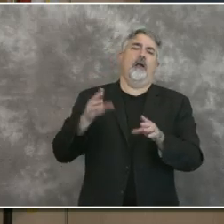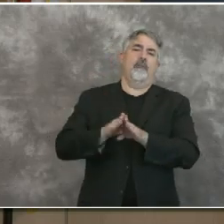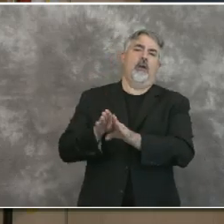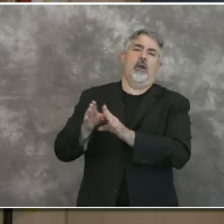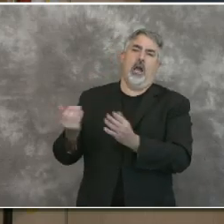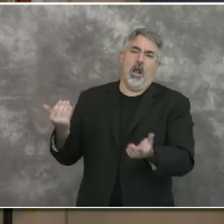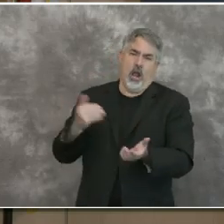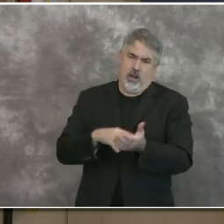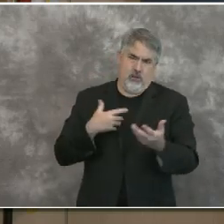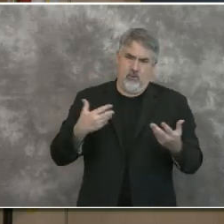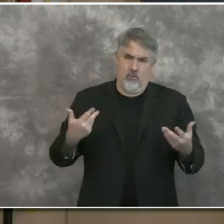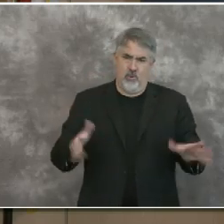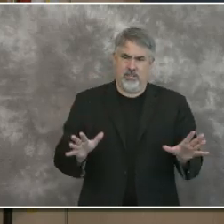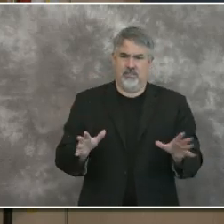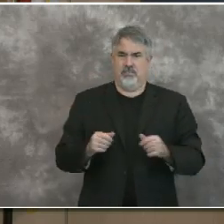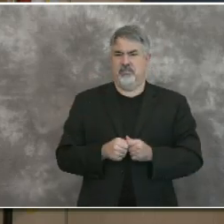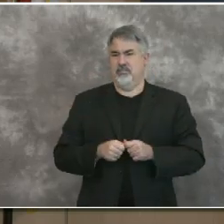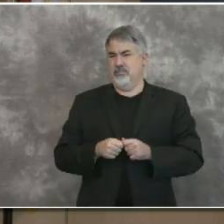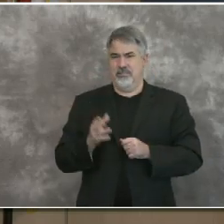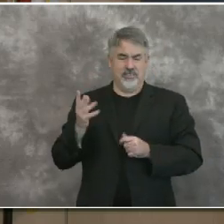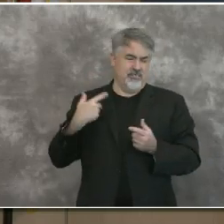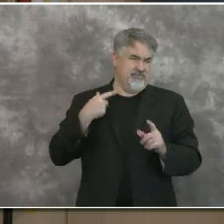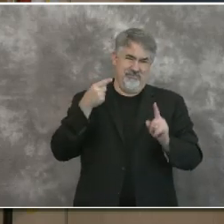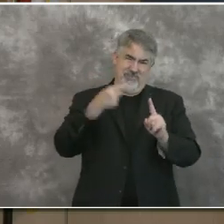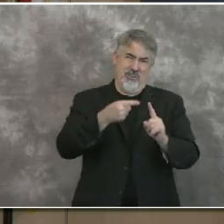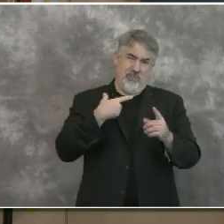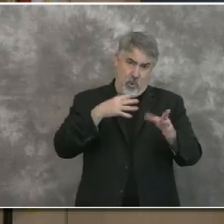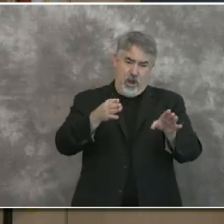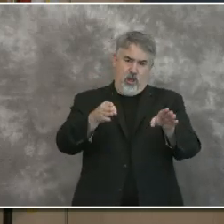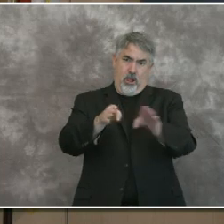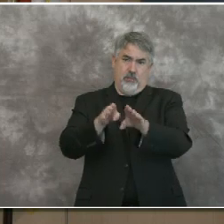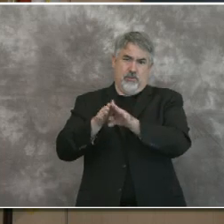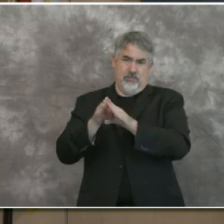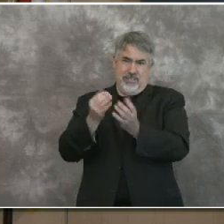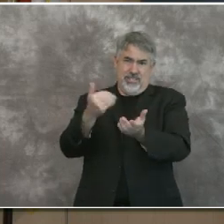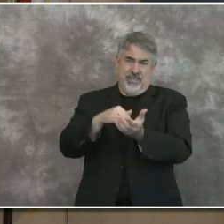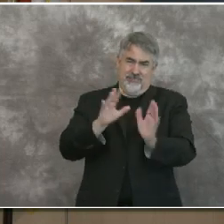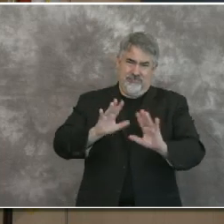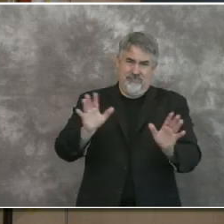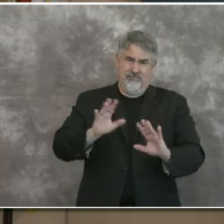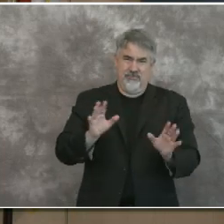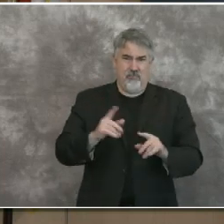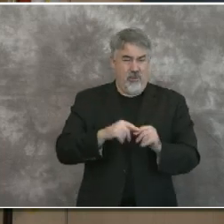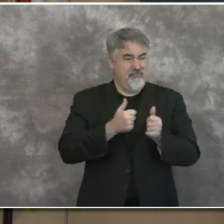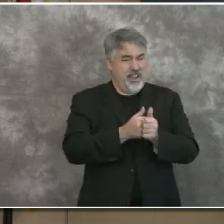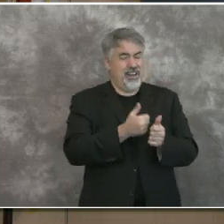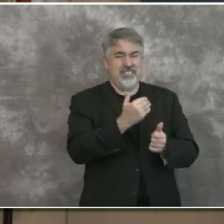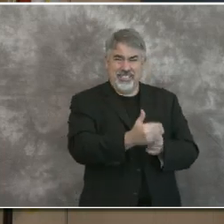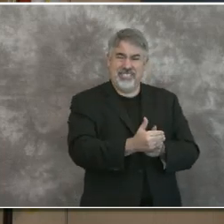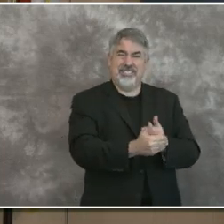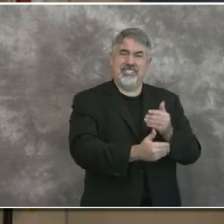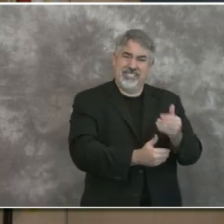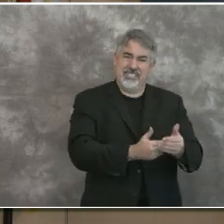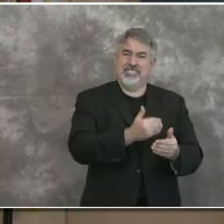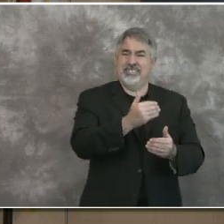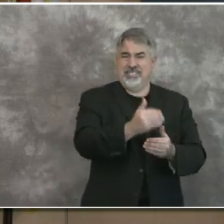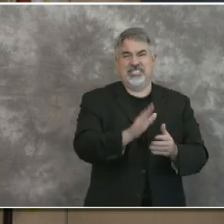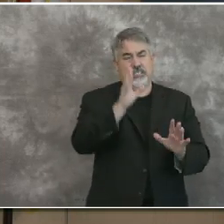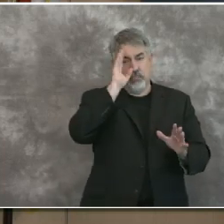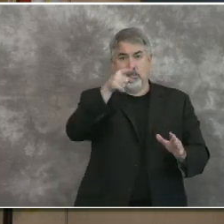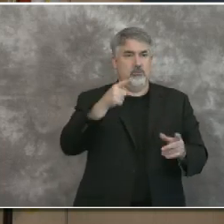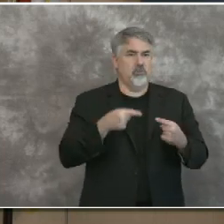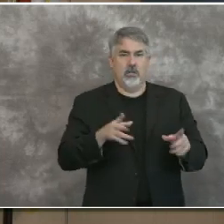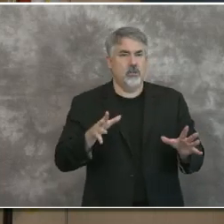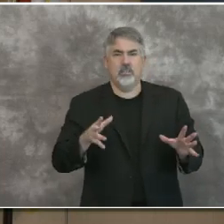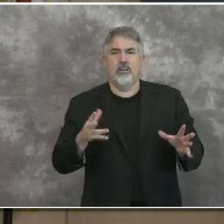to reimpose or reclose things. And so we want our recovery to be smooth. We know individuals are struggling. We've seen a lot of efforts around trying to help small